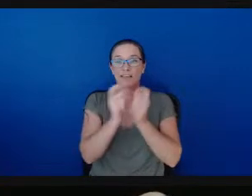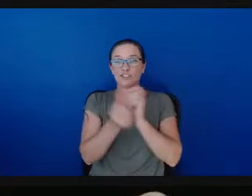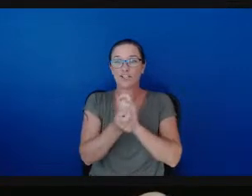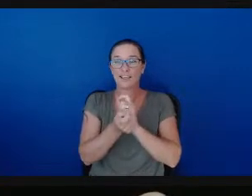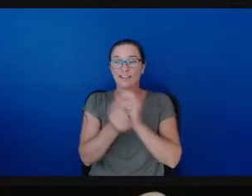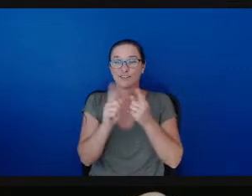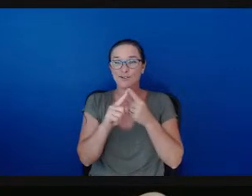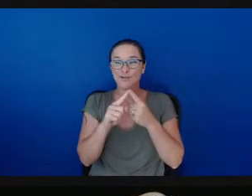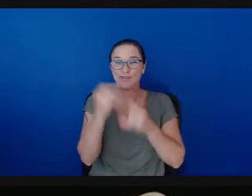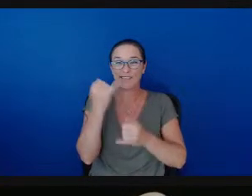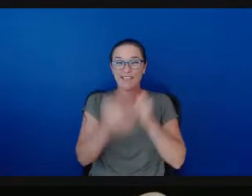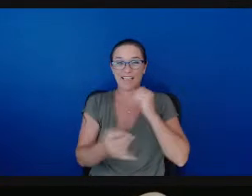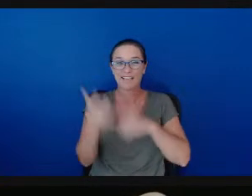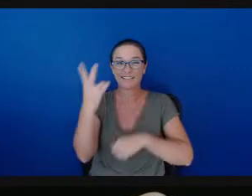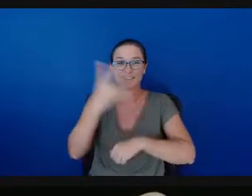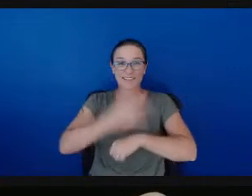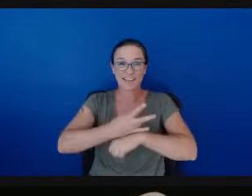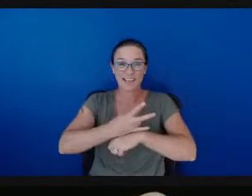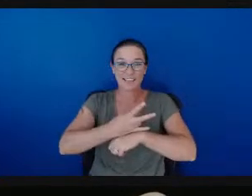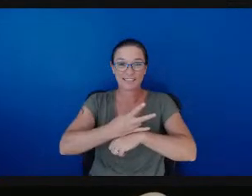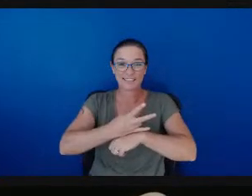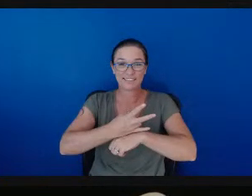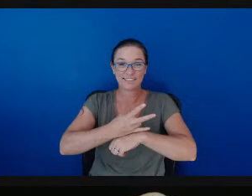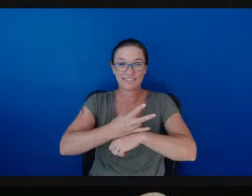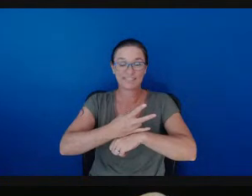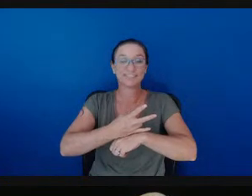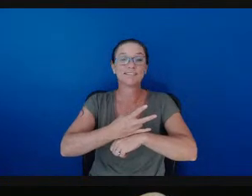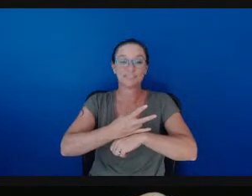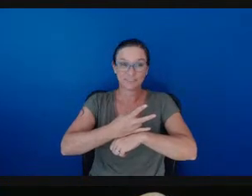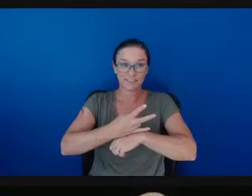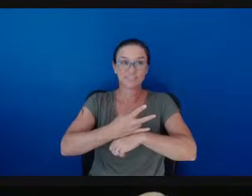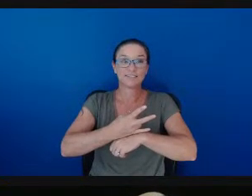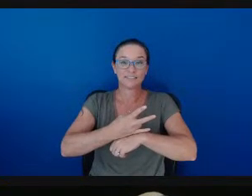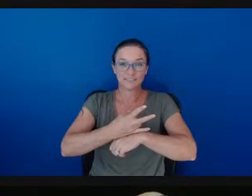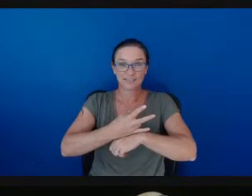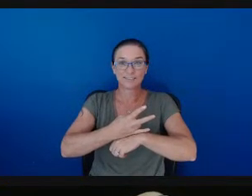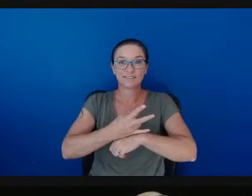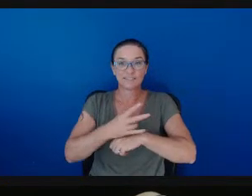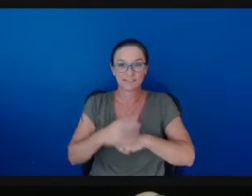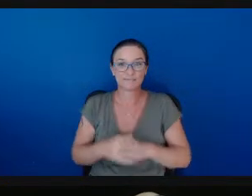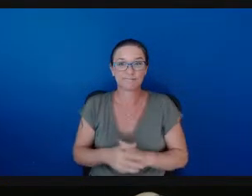to the last 7 days so you can see some of this other pattern in here, right?